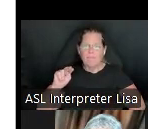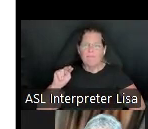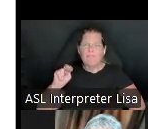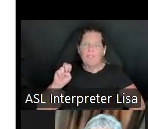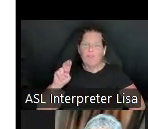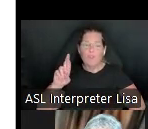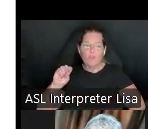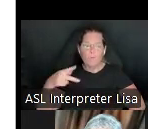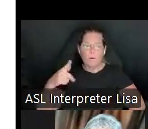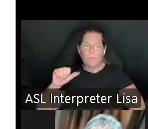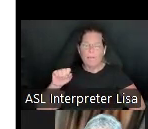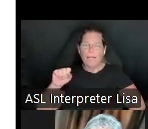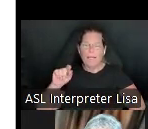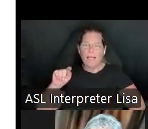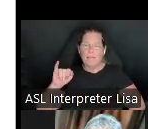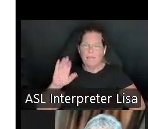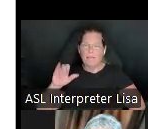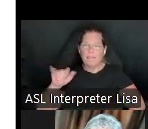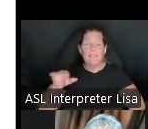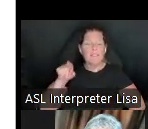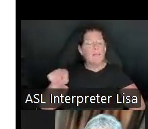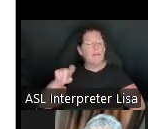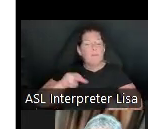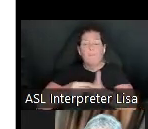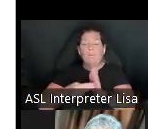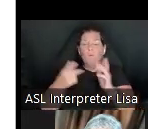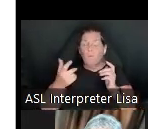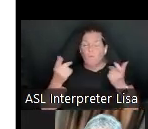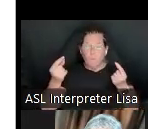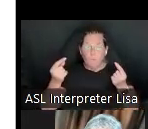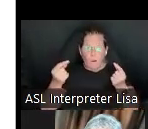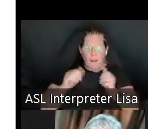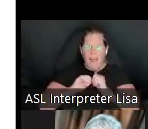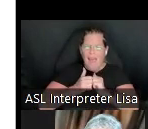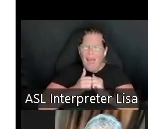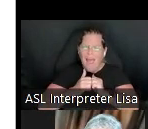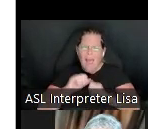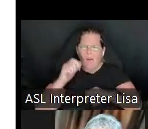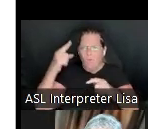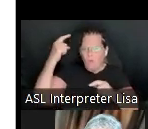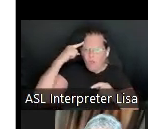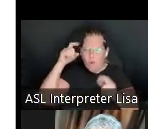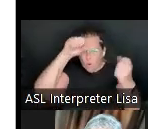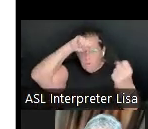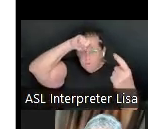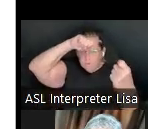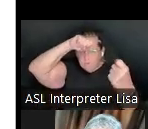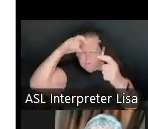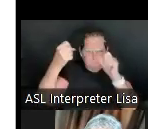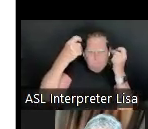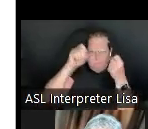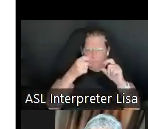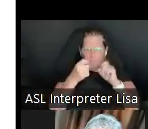as how one experiences reorganized neural pathways in the brain. The brain has